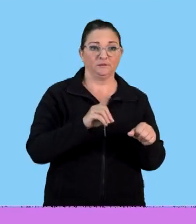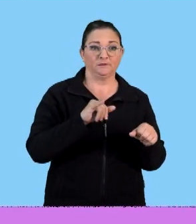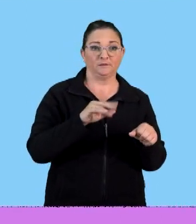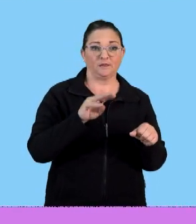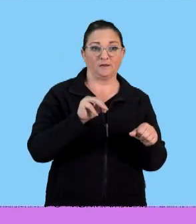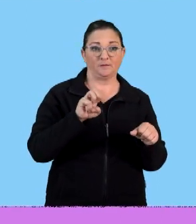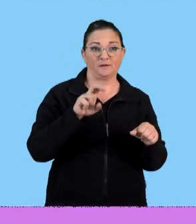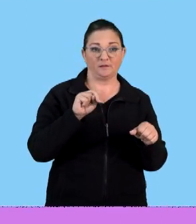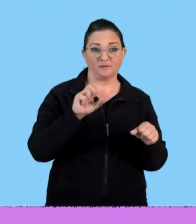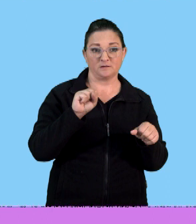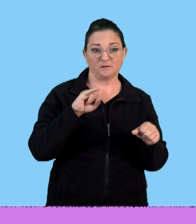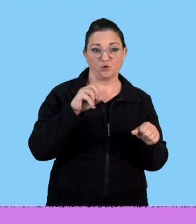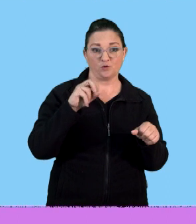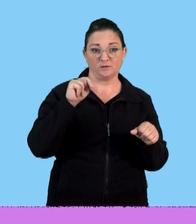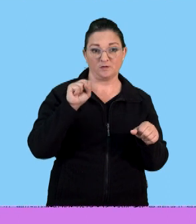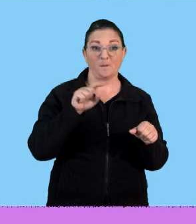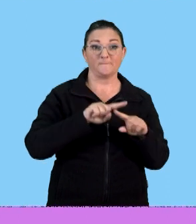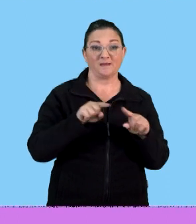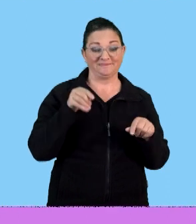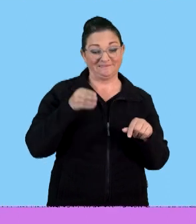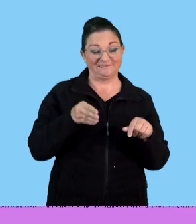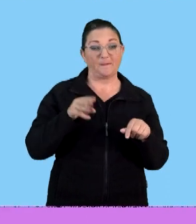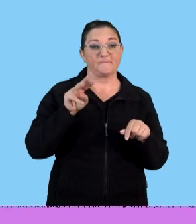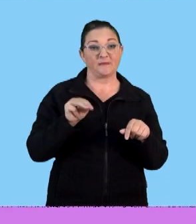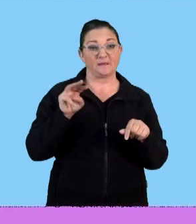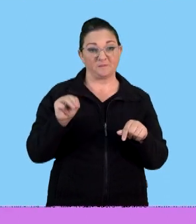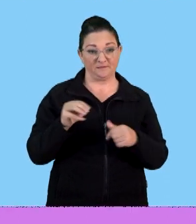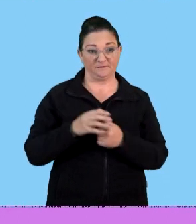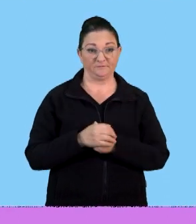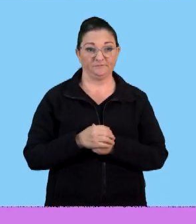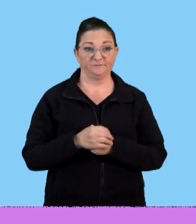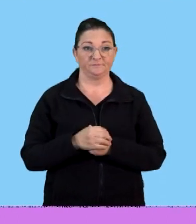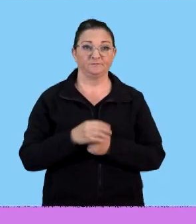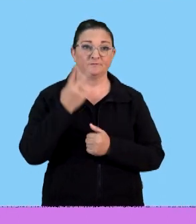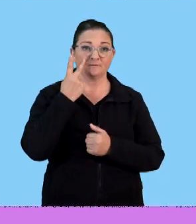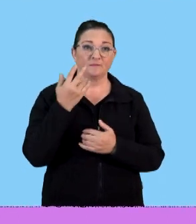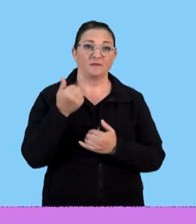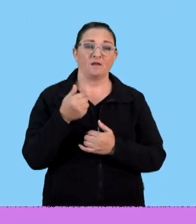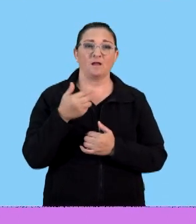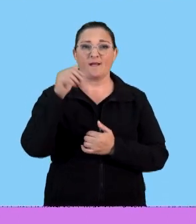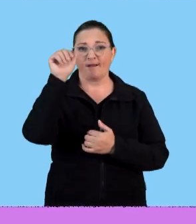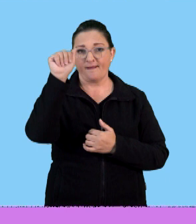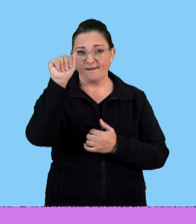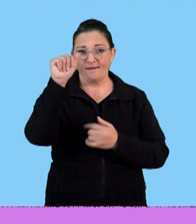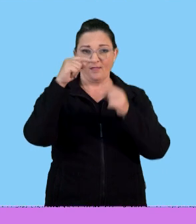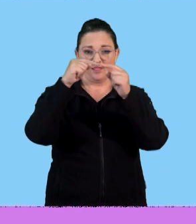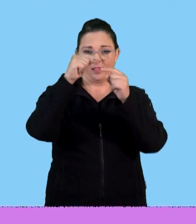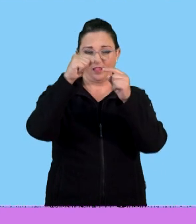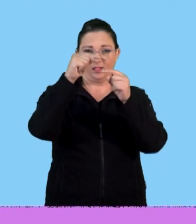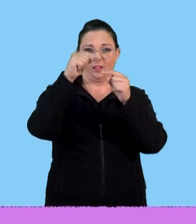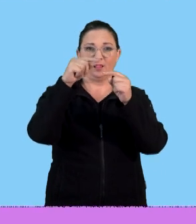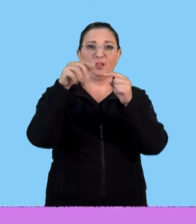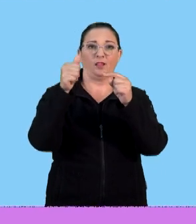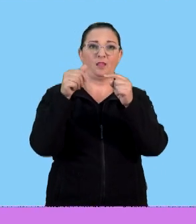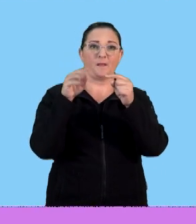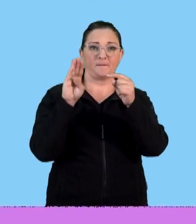it says dimensions, and now it says in millimeters, right? Then also we can see it's labeled here A,